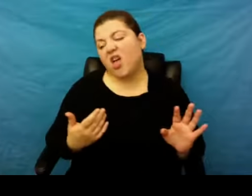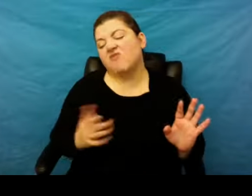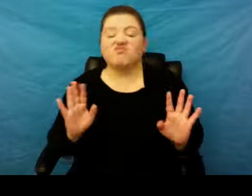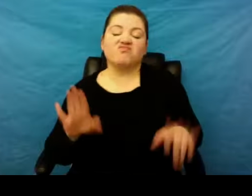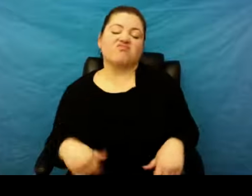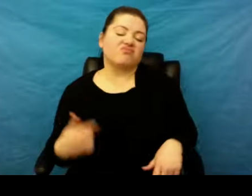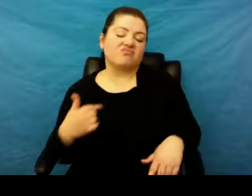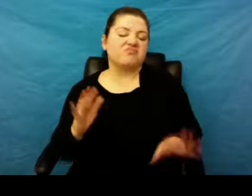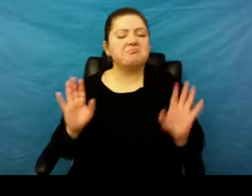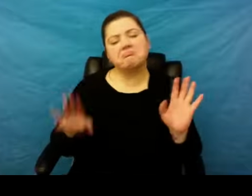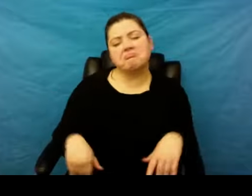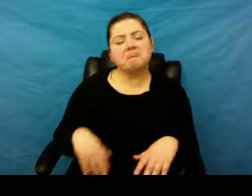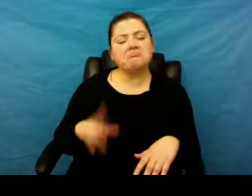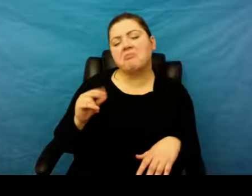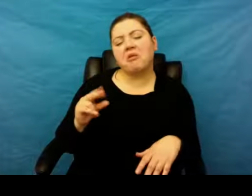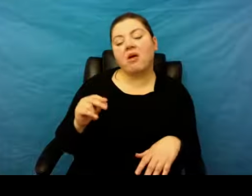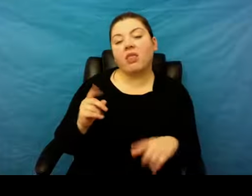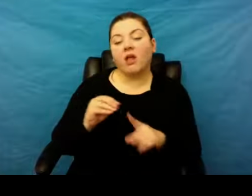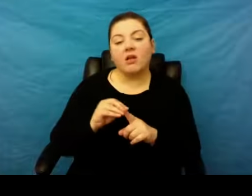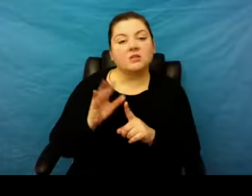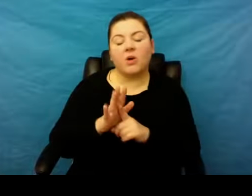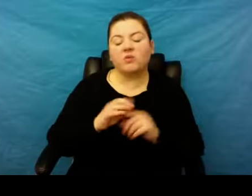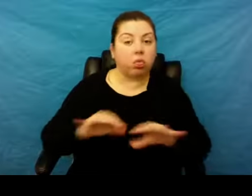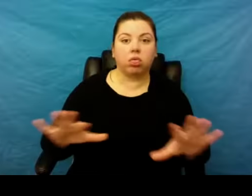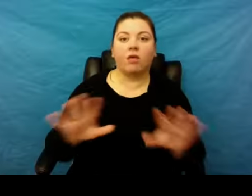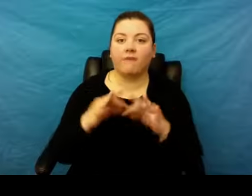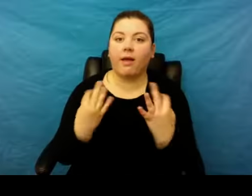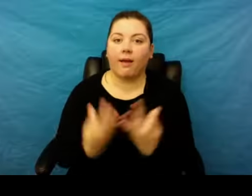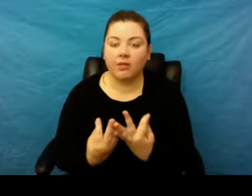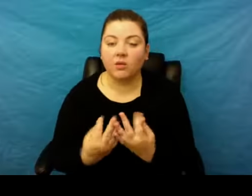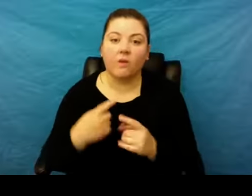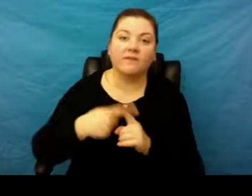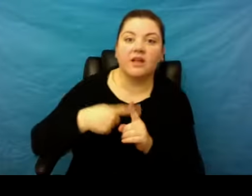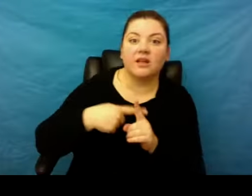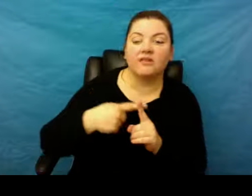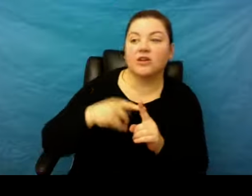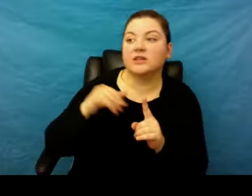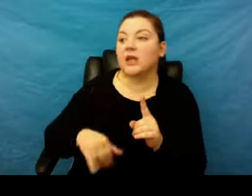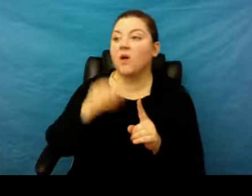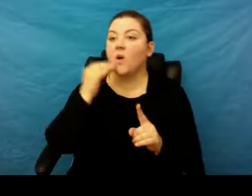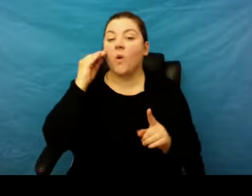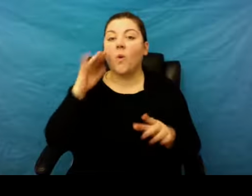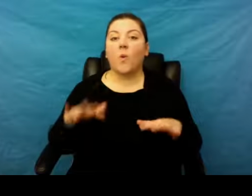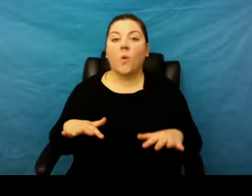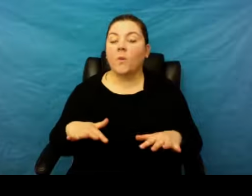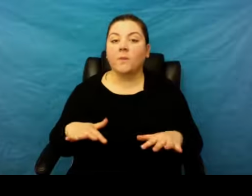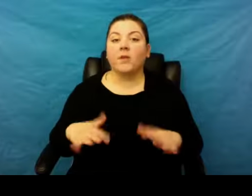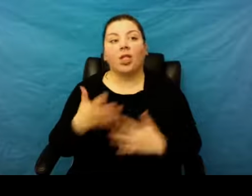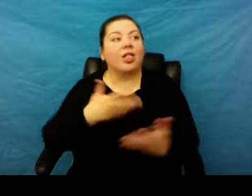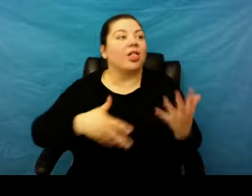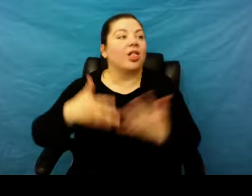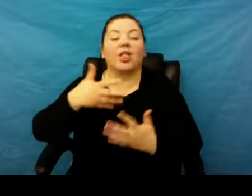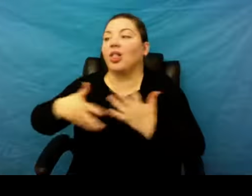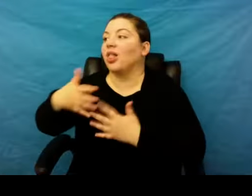their family too early. And then when they get fevers and they're staying at home, is that they're having too much interaction with your